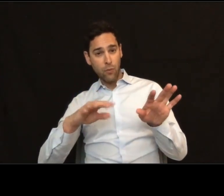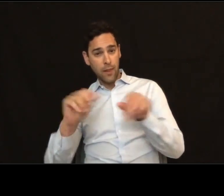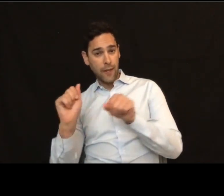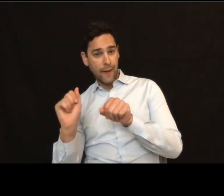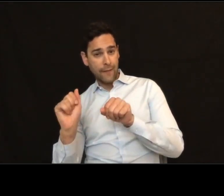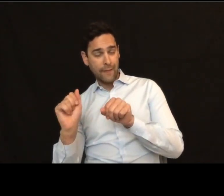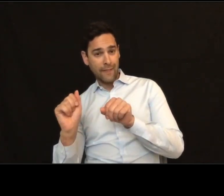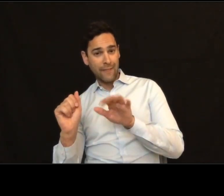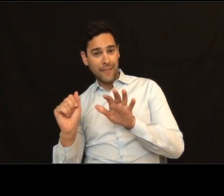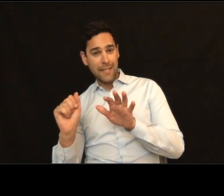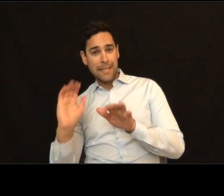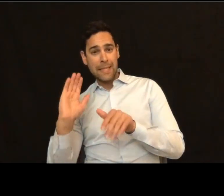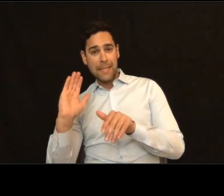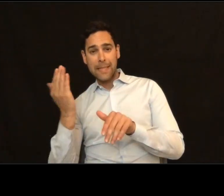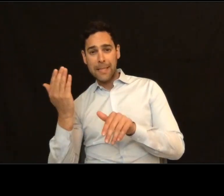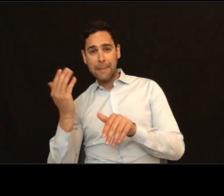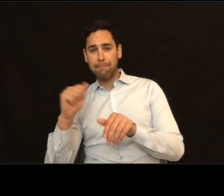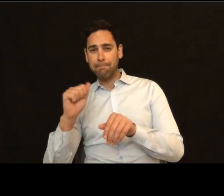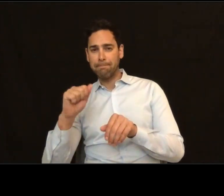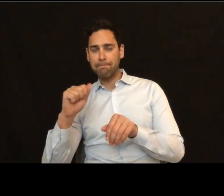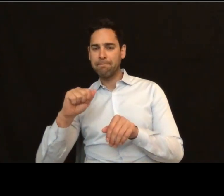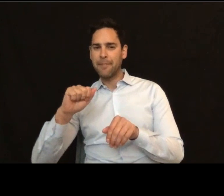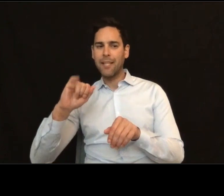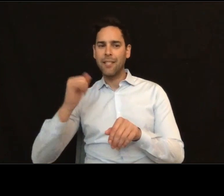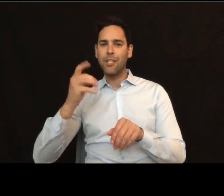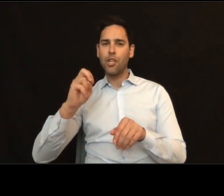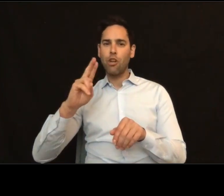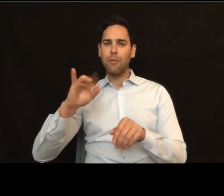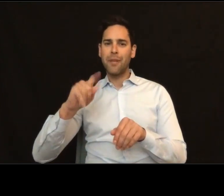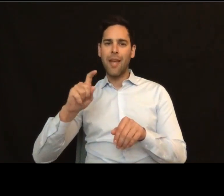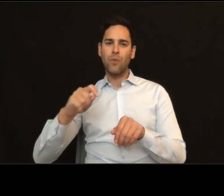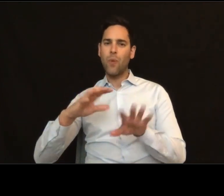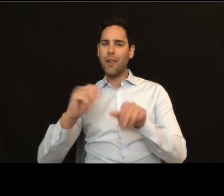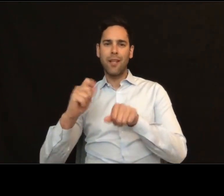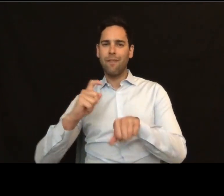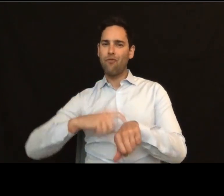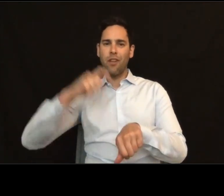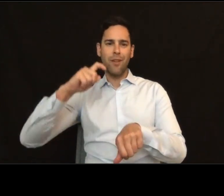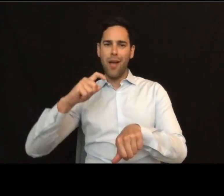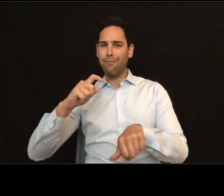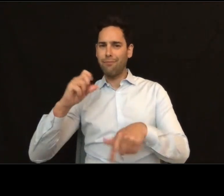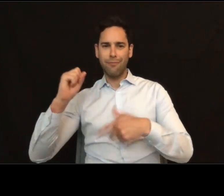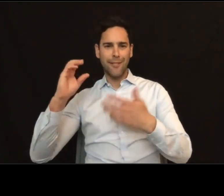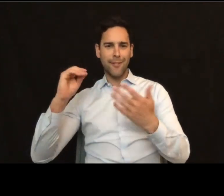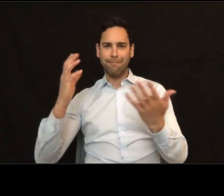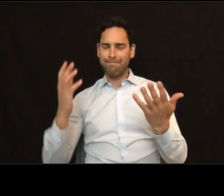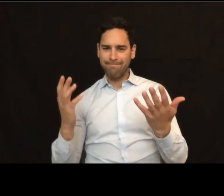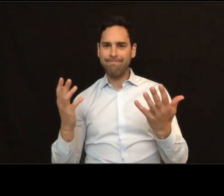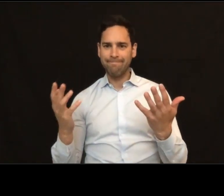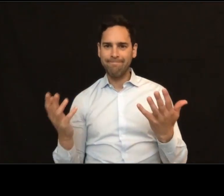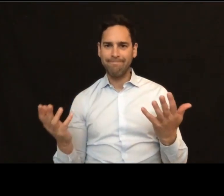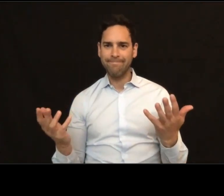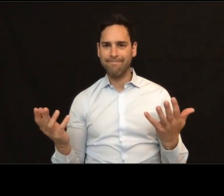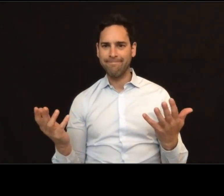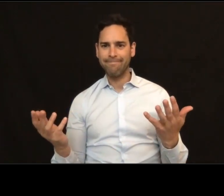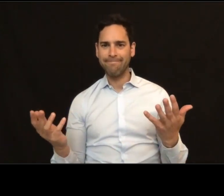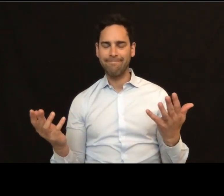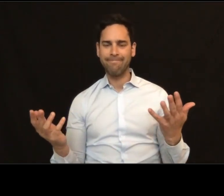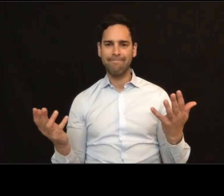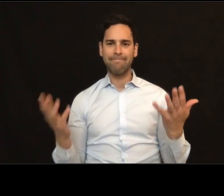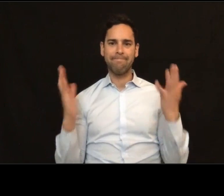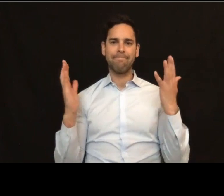It sounds like Jeremy had to leave right at as the webinar was finished. But we can. So